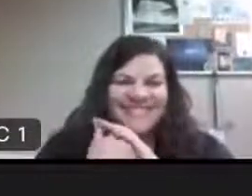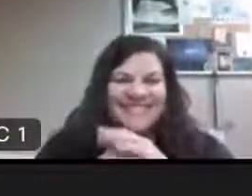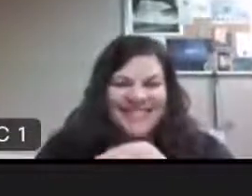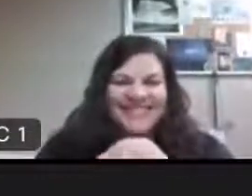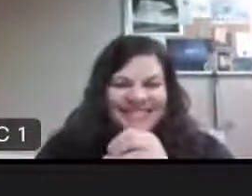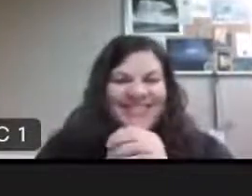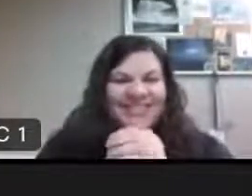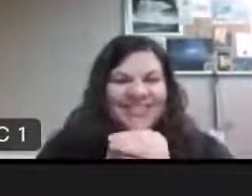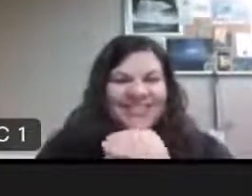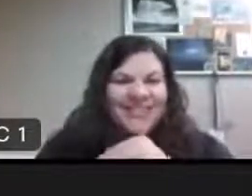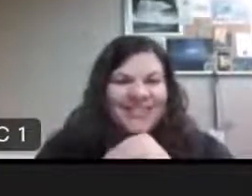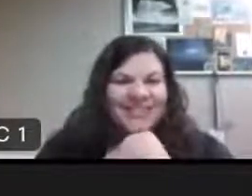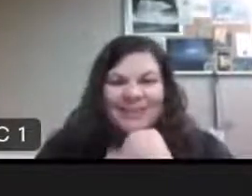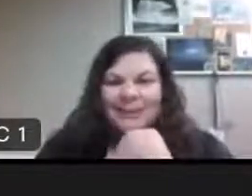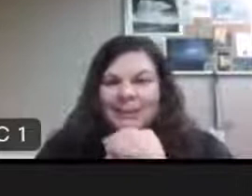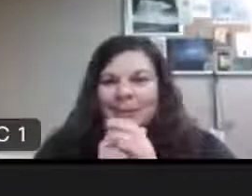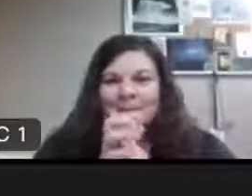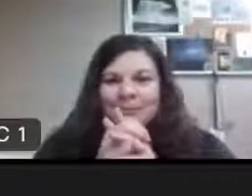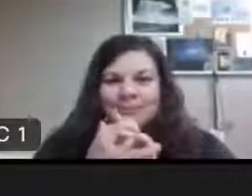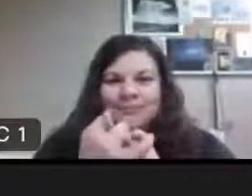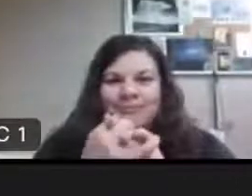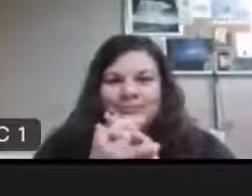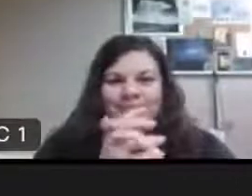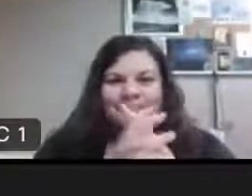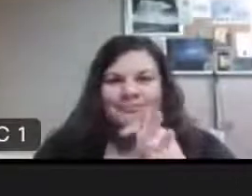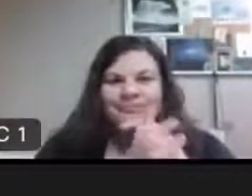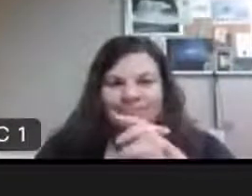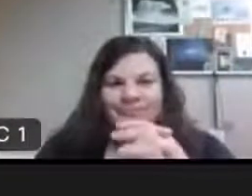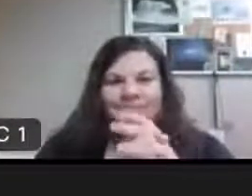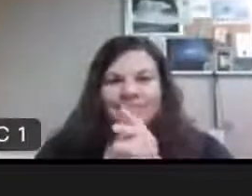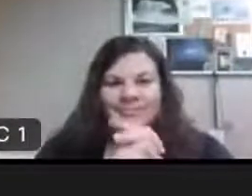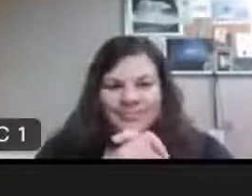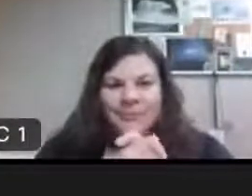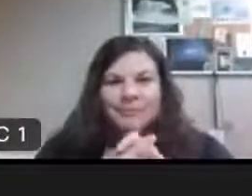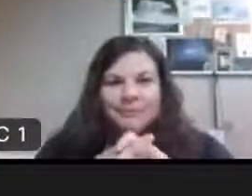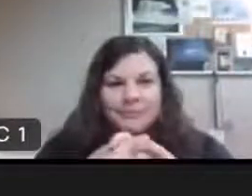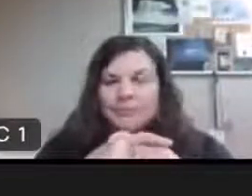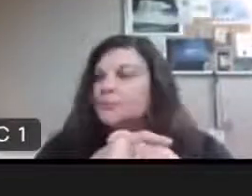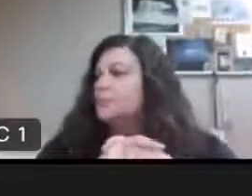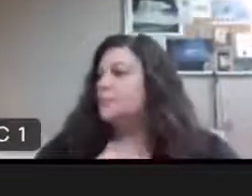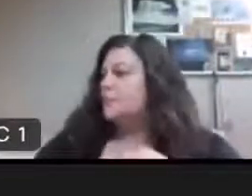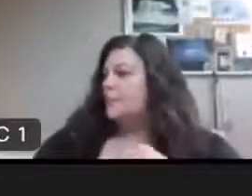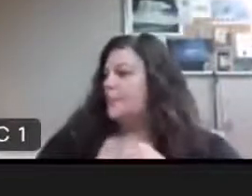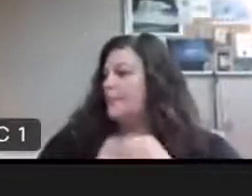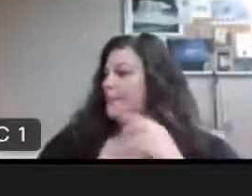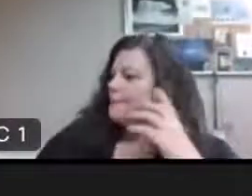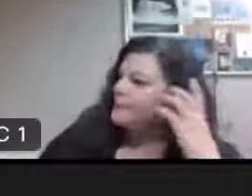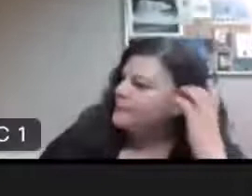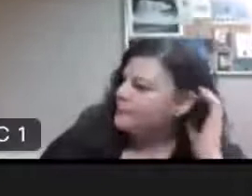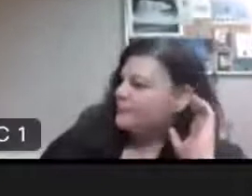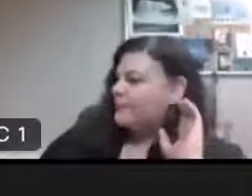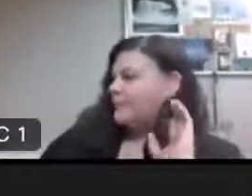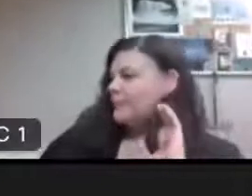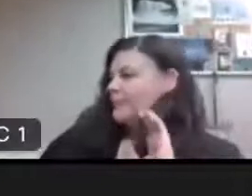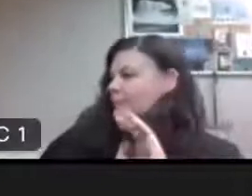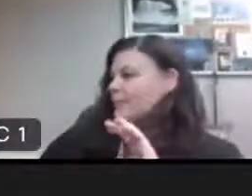We did this, Garrett might remember this. We did this, what, about like 4 years ago, maybe, where we had all the vendors come in. And at that time, Garrett